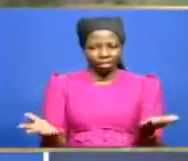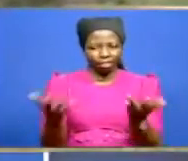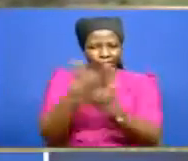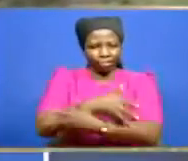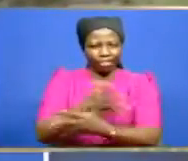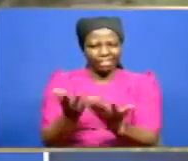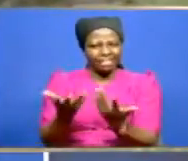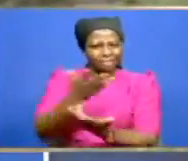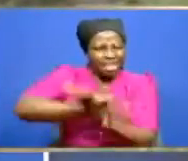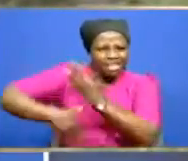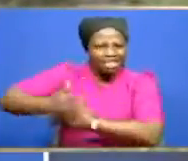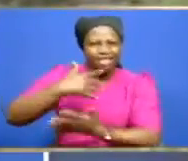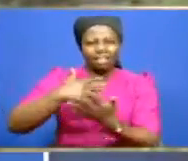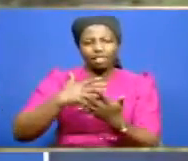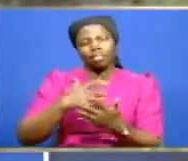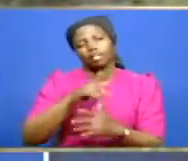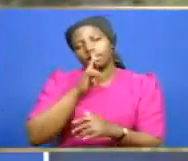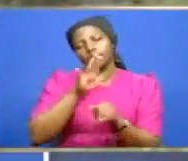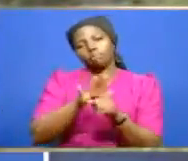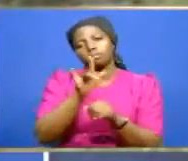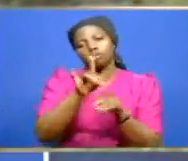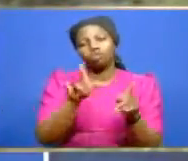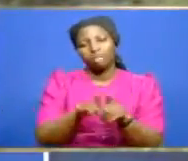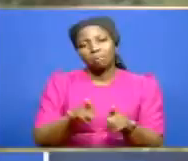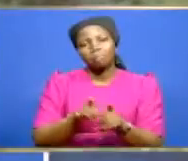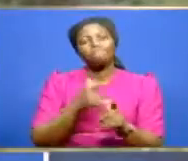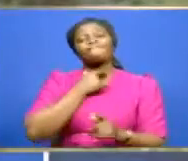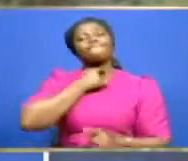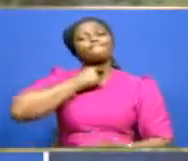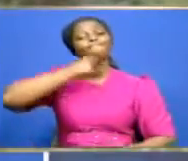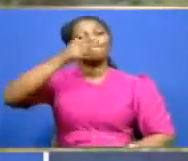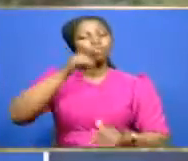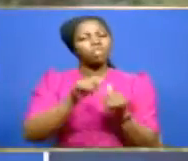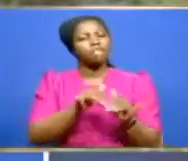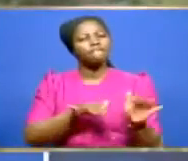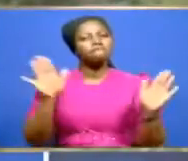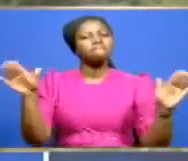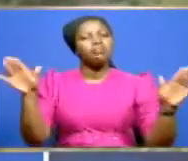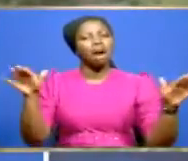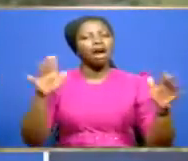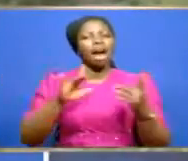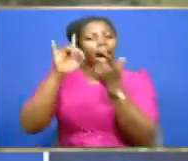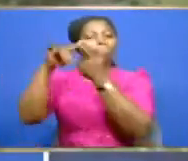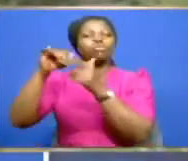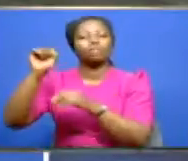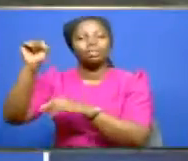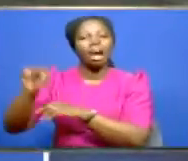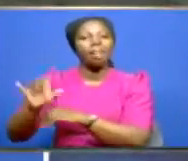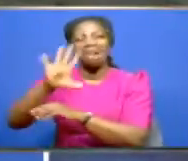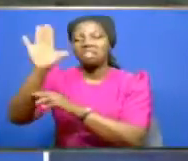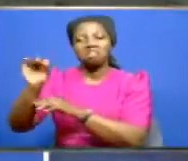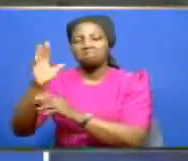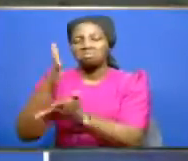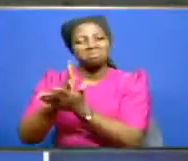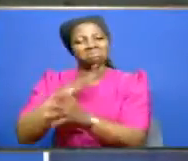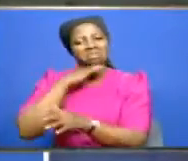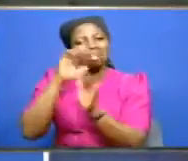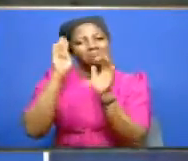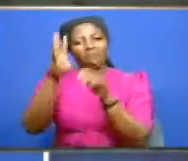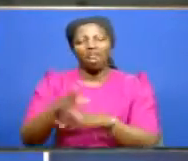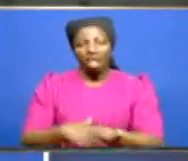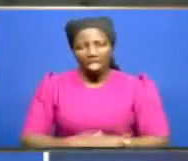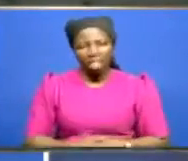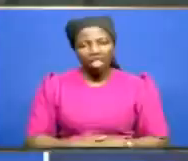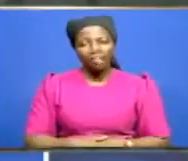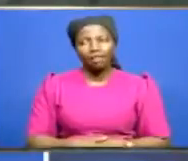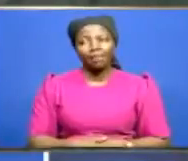you, even the flamingos which fly from here to Lake Natron in South Africa will not be there. I think where we